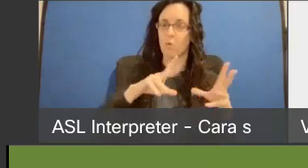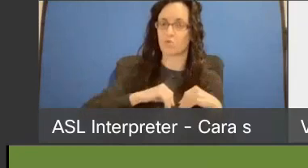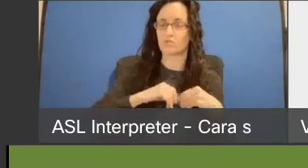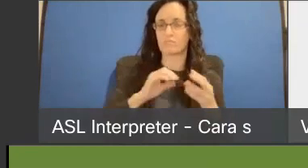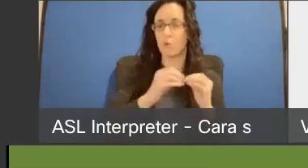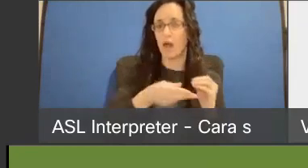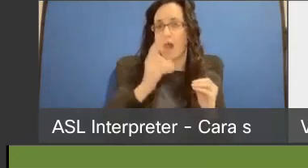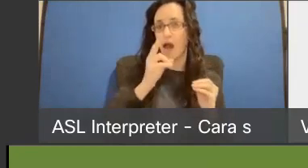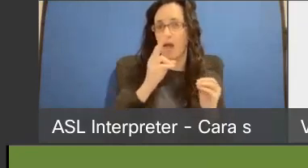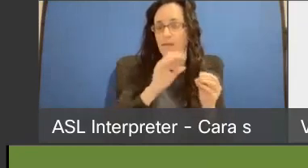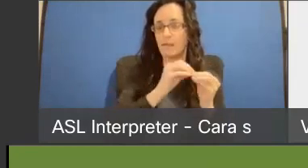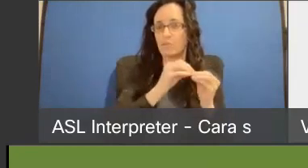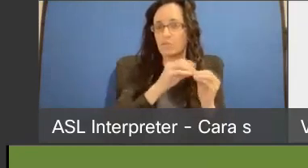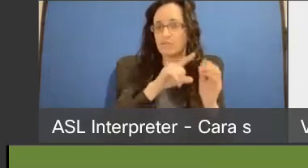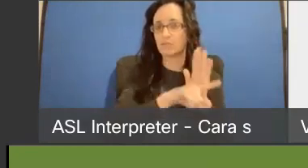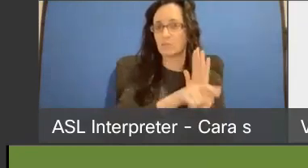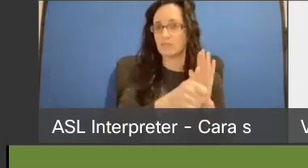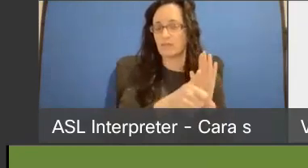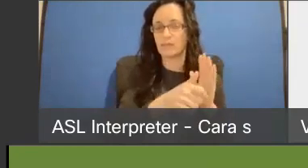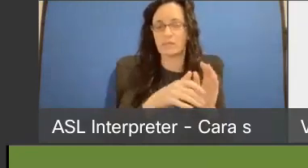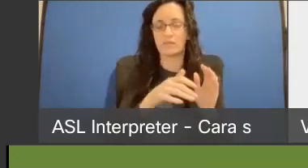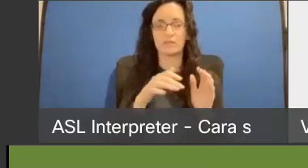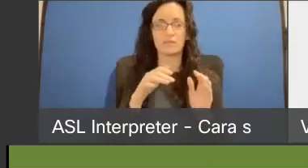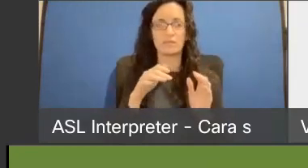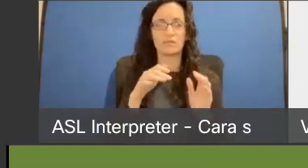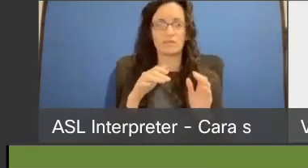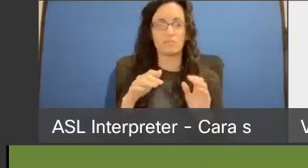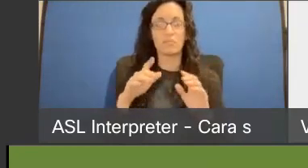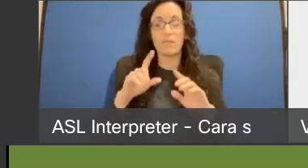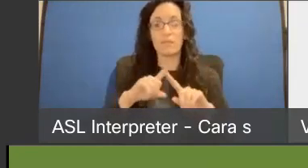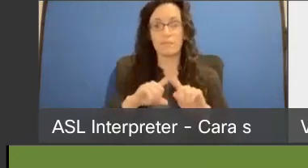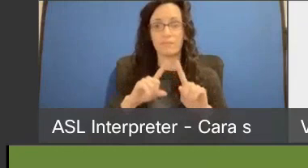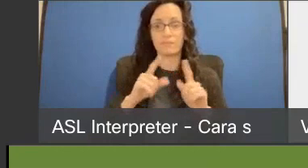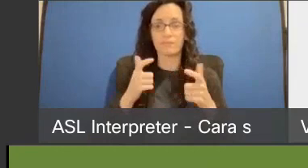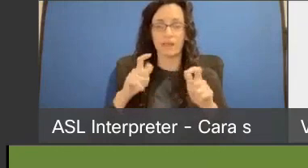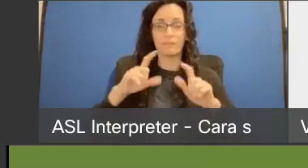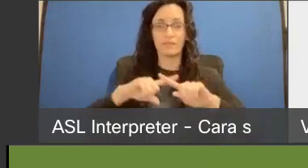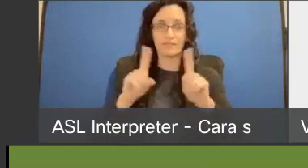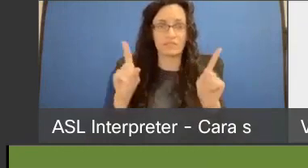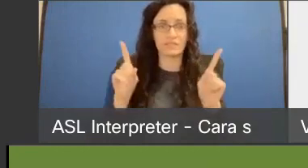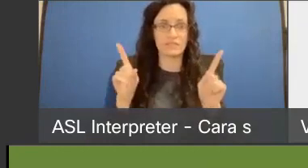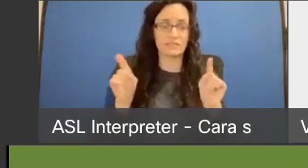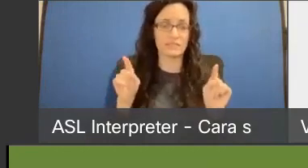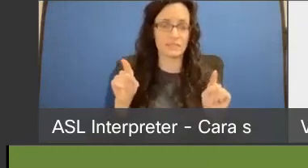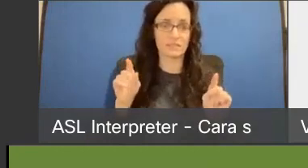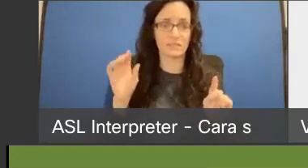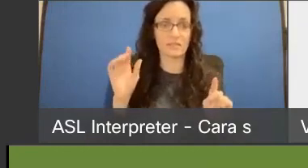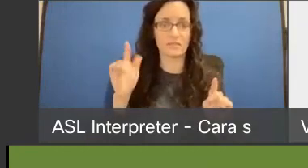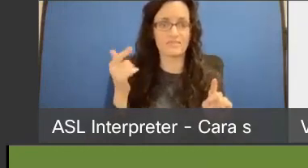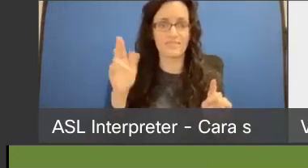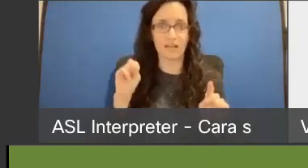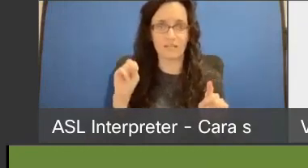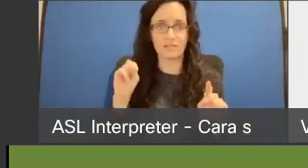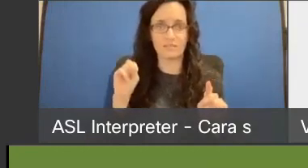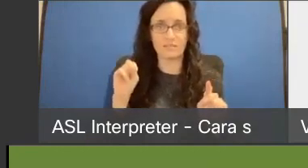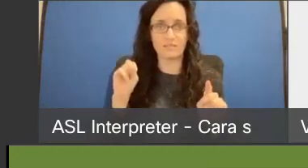numbers are almost the same, right? What accounts for the difference, the big difference there, is the firearm deaths. So it just reinforces that idea that we need